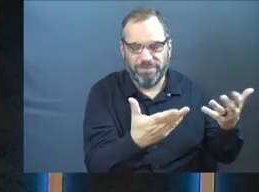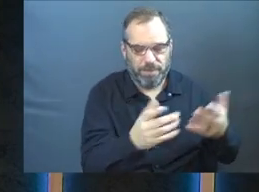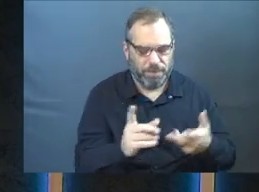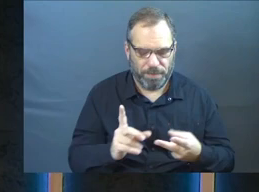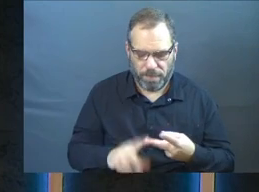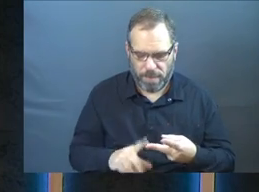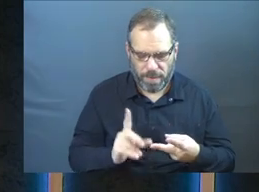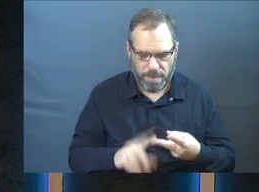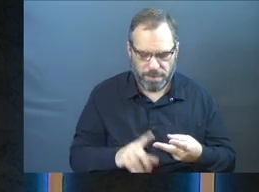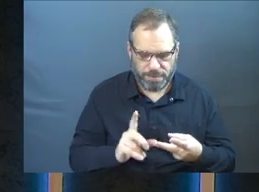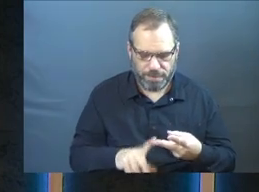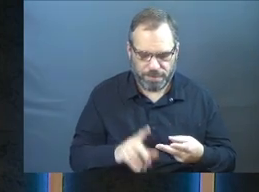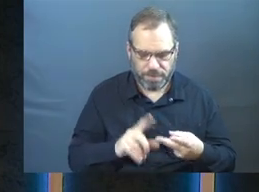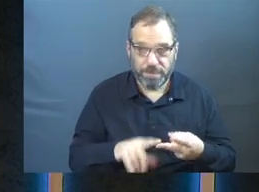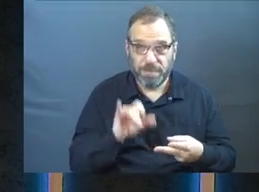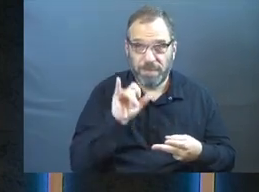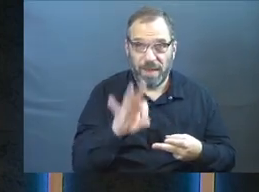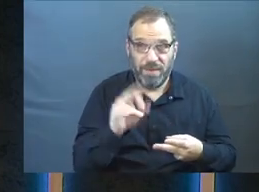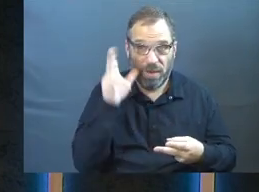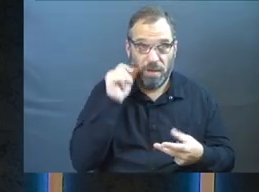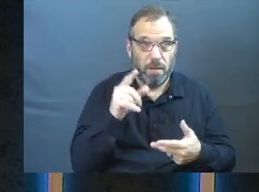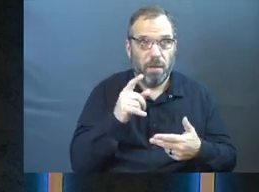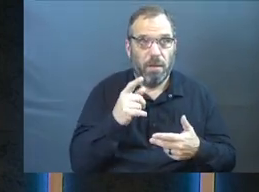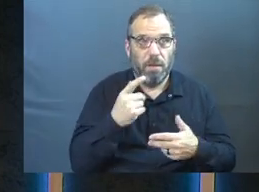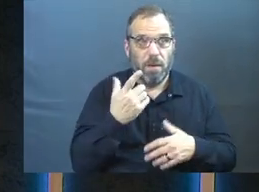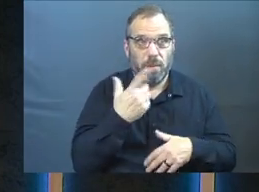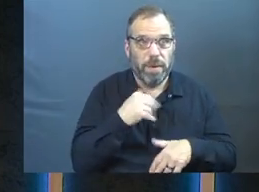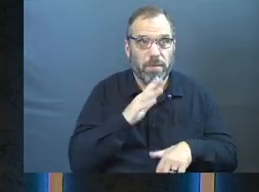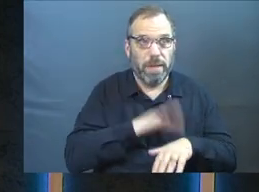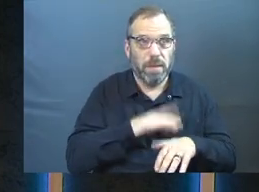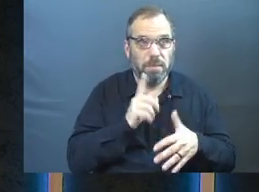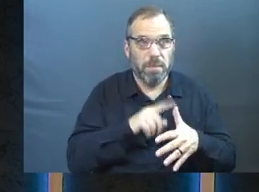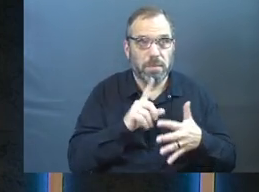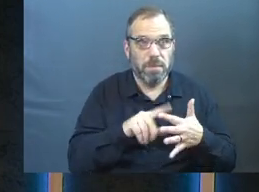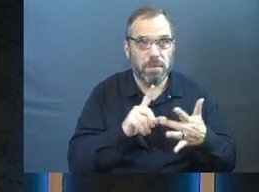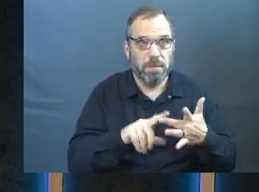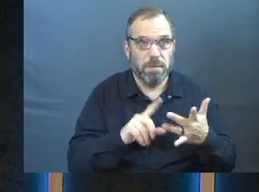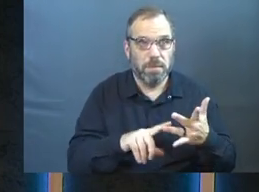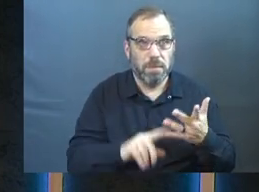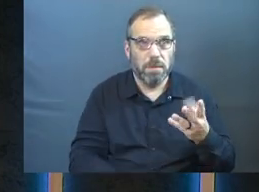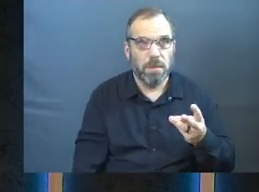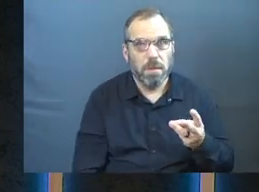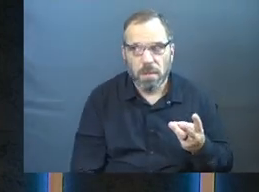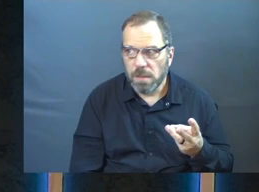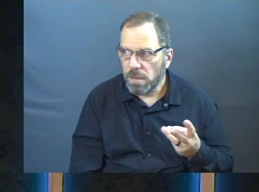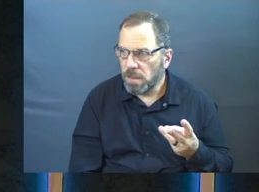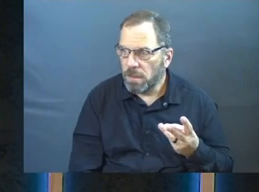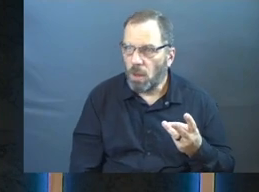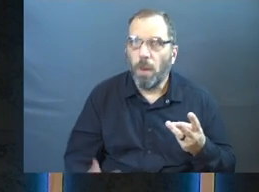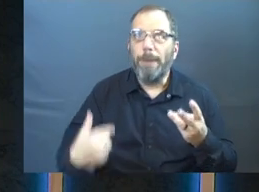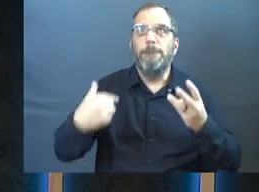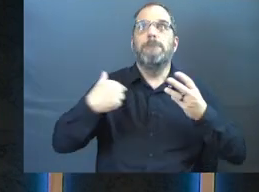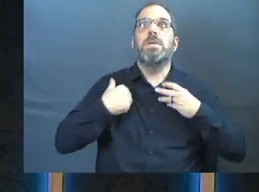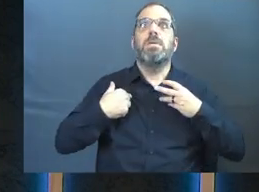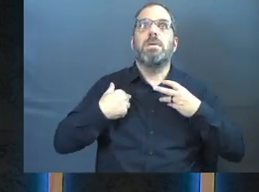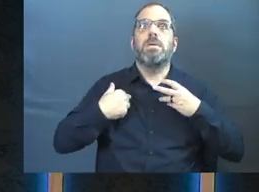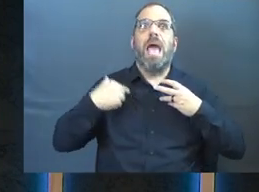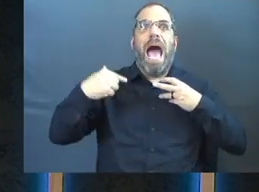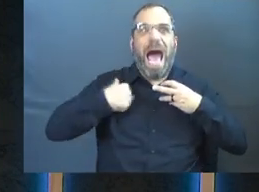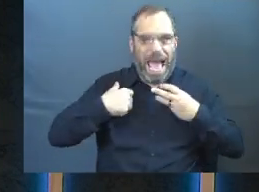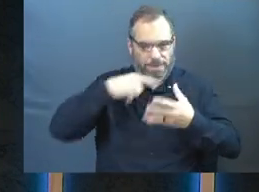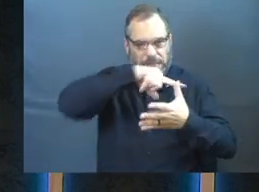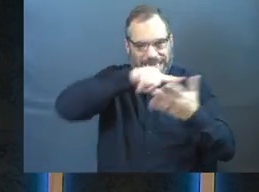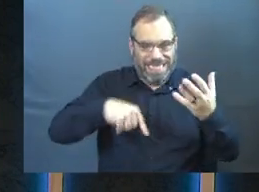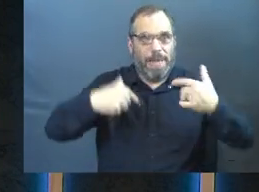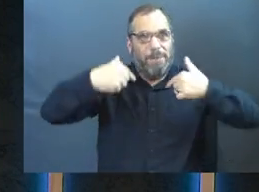I would also say that if you're hearing all this and you're kind of like, hey, wow, I'm the red flag.